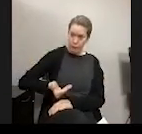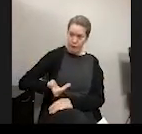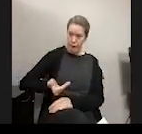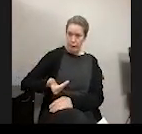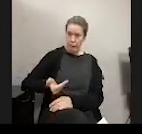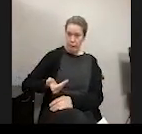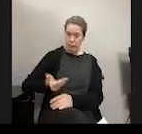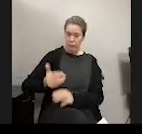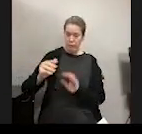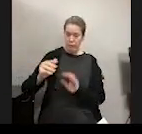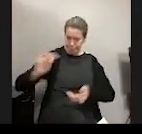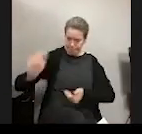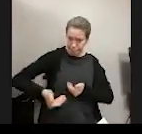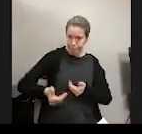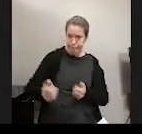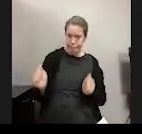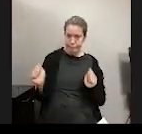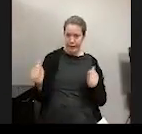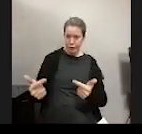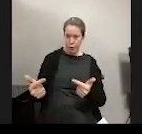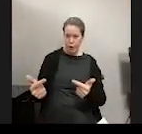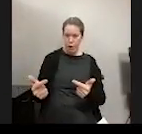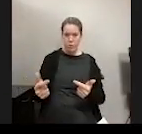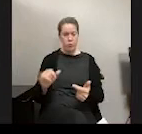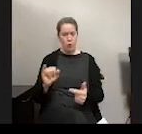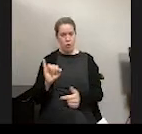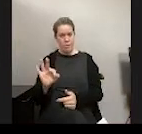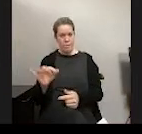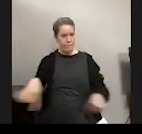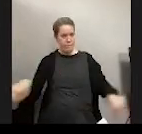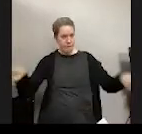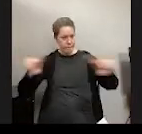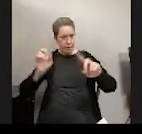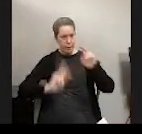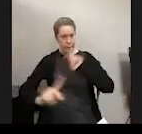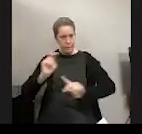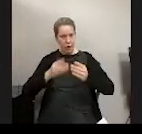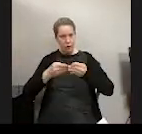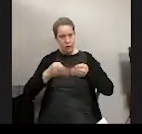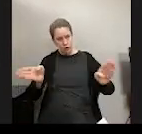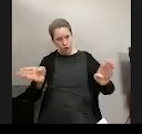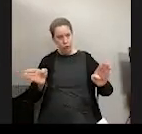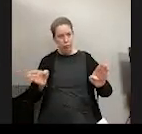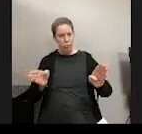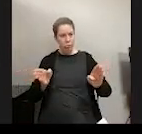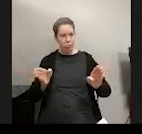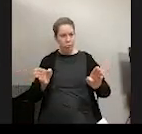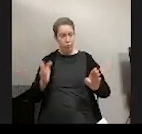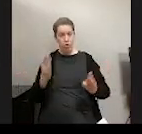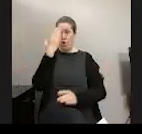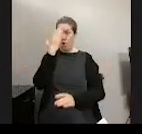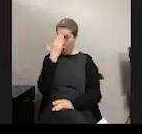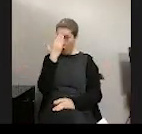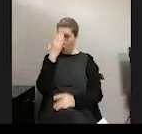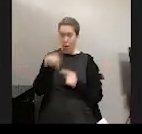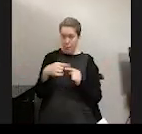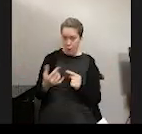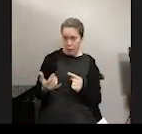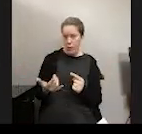everybody, or that people feel that it's aimed at them. Like there's just so many different